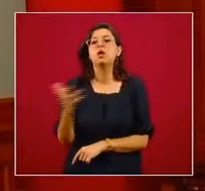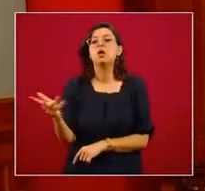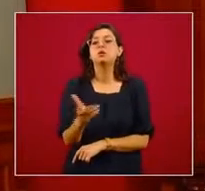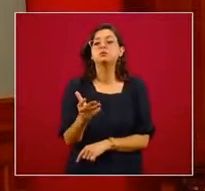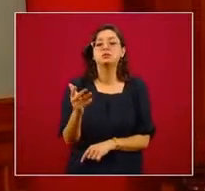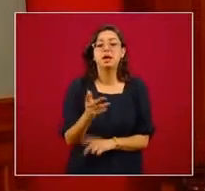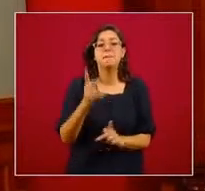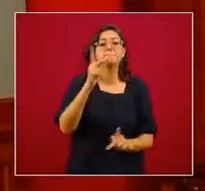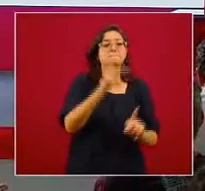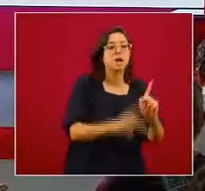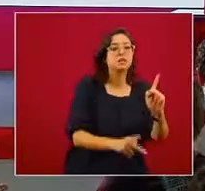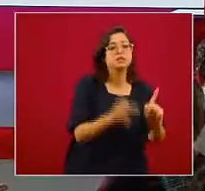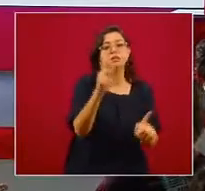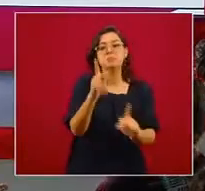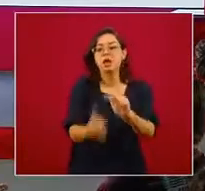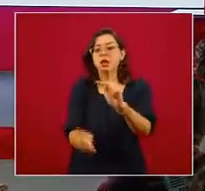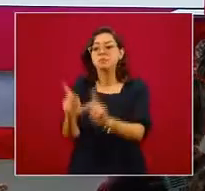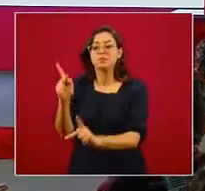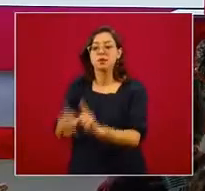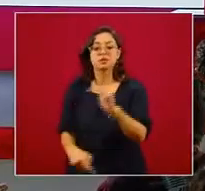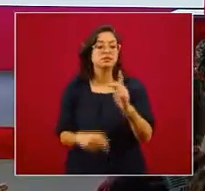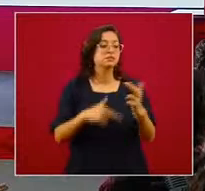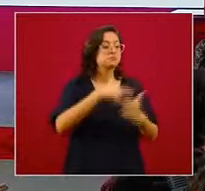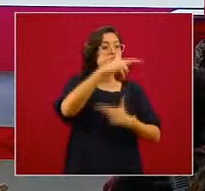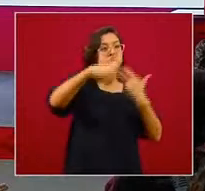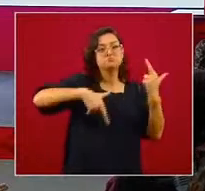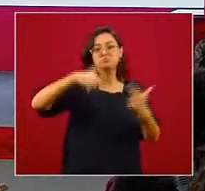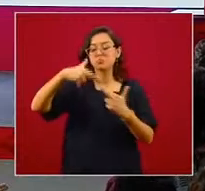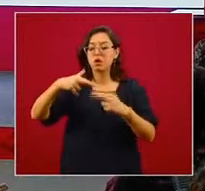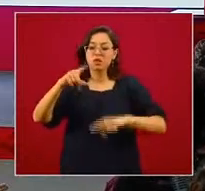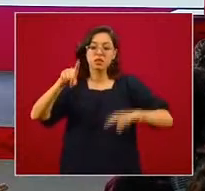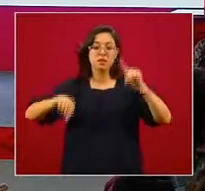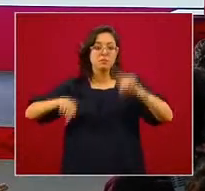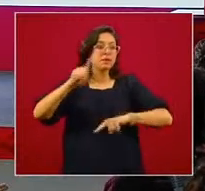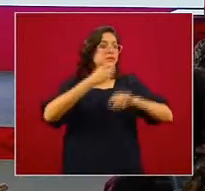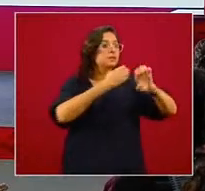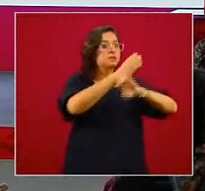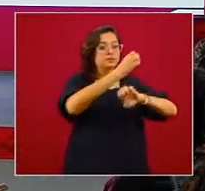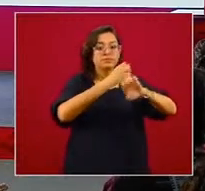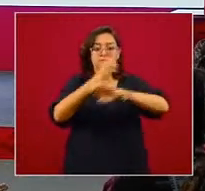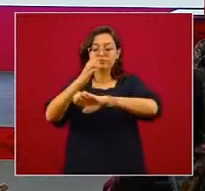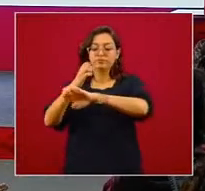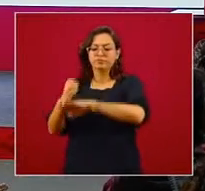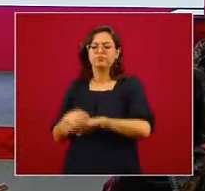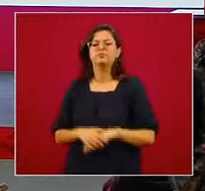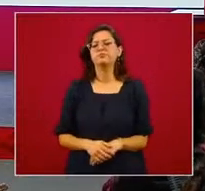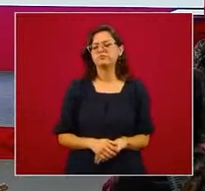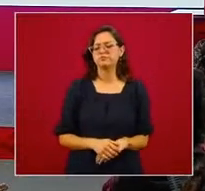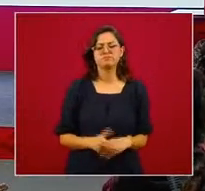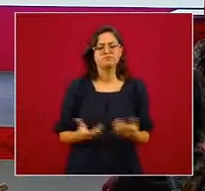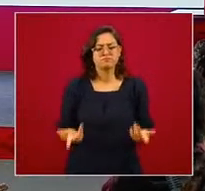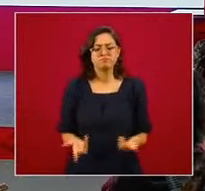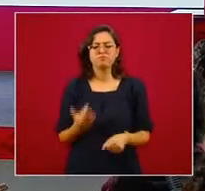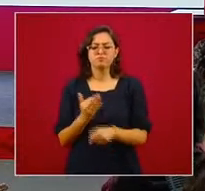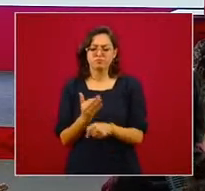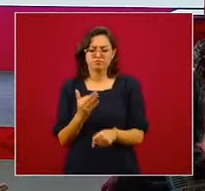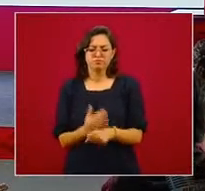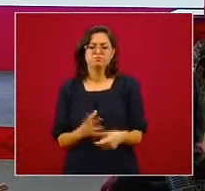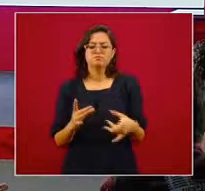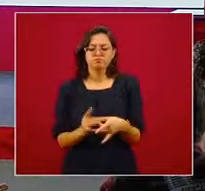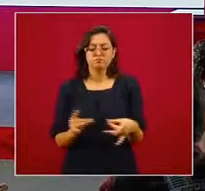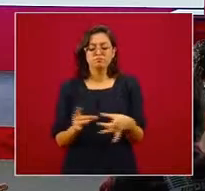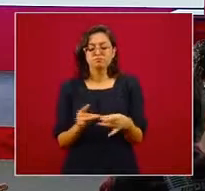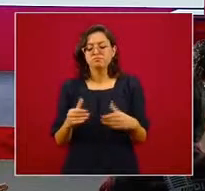related activities that will take place region-wise throughout the different federal entities. In a